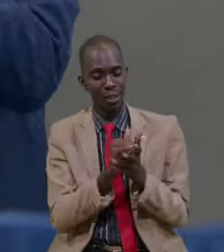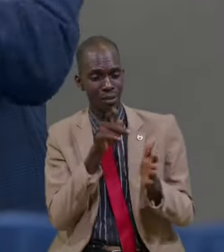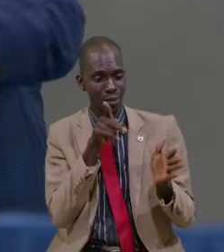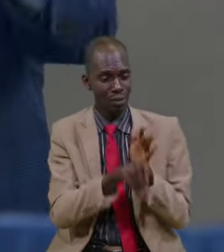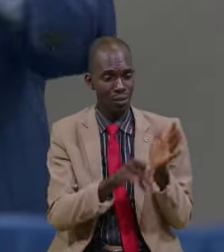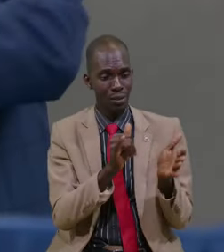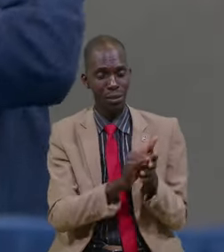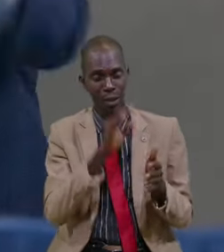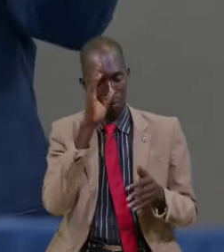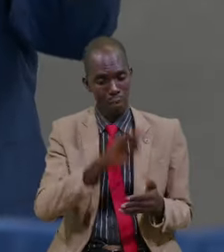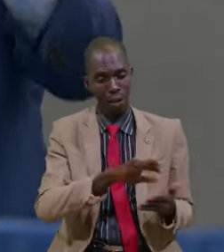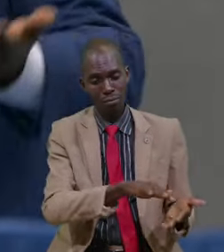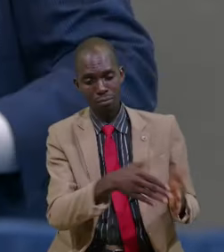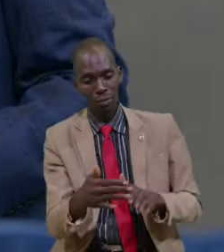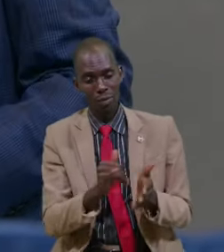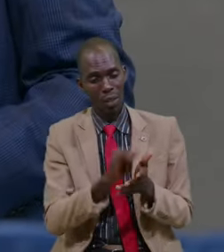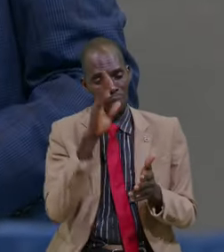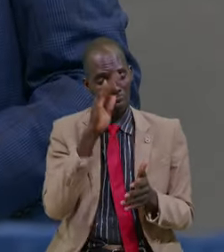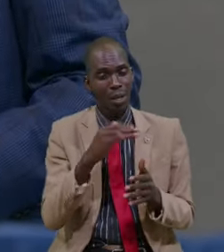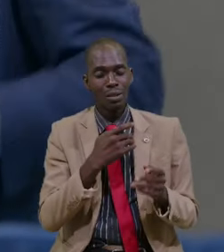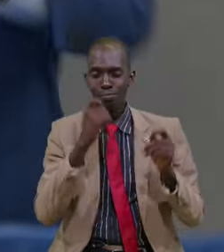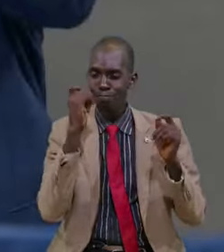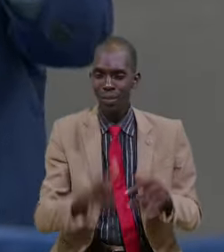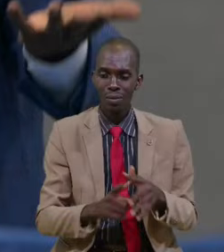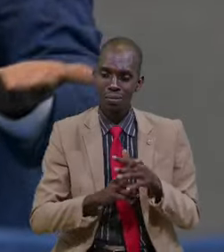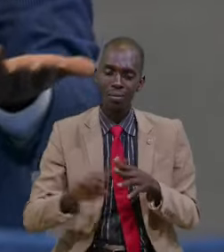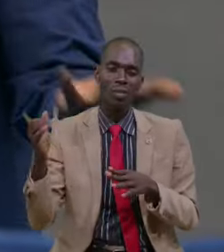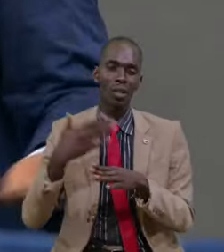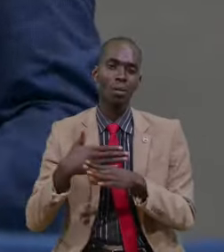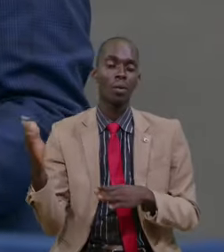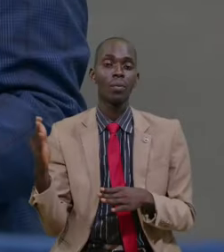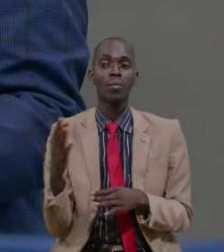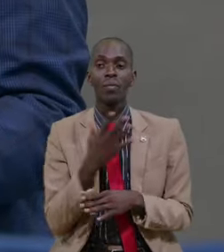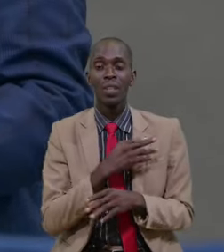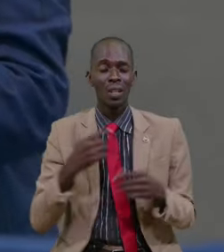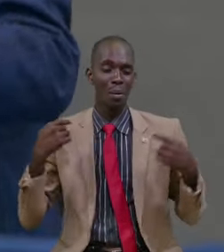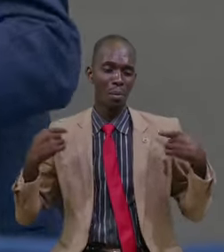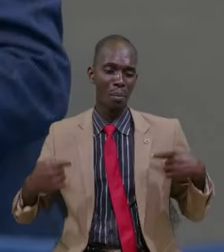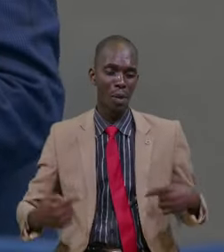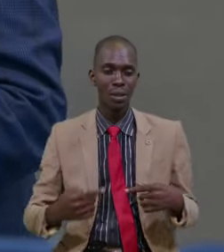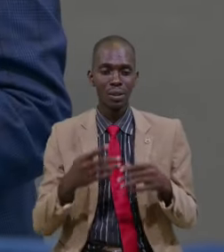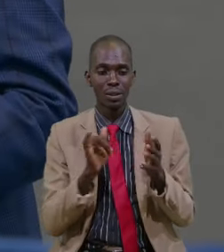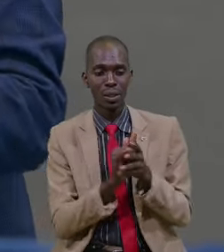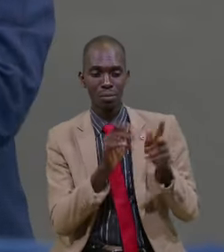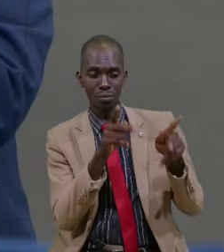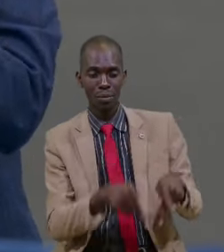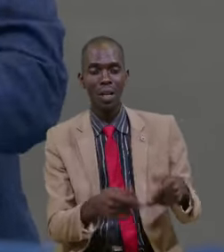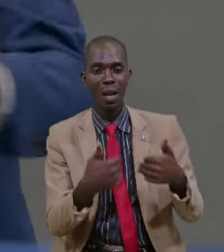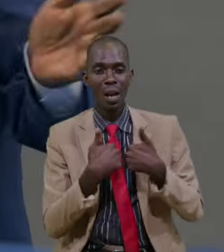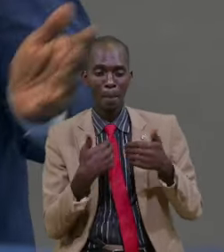grave instantaneously passed away. And the pain he had before he